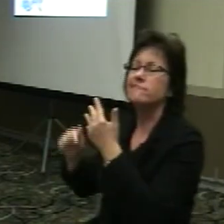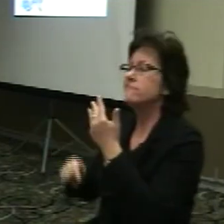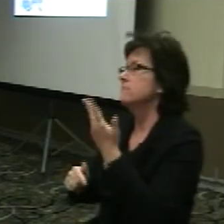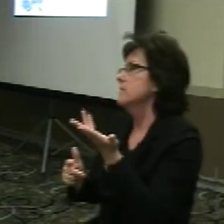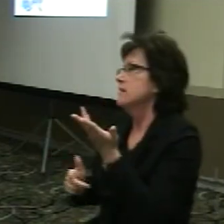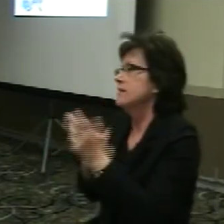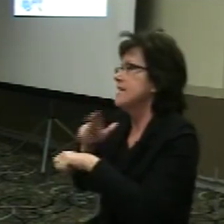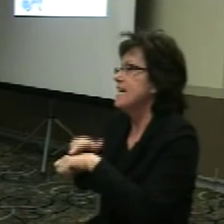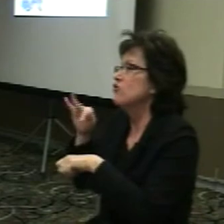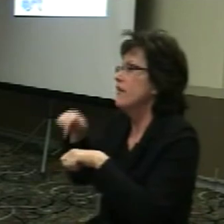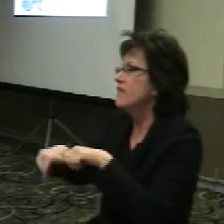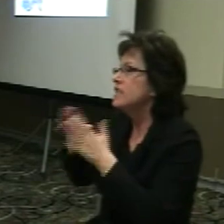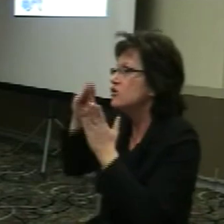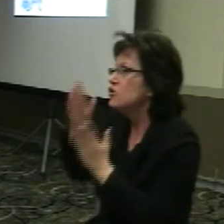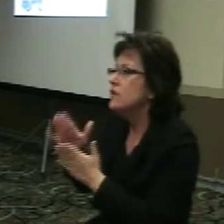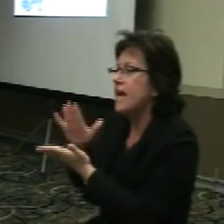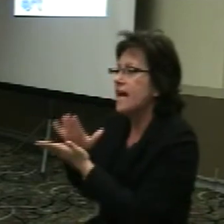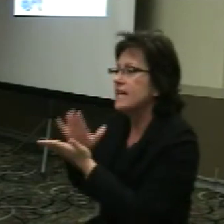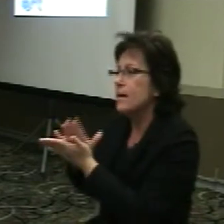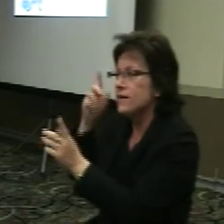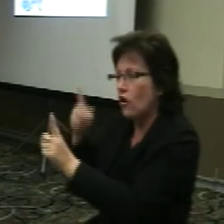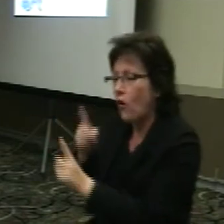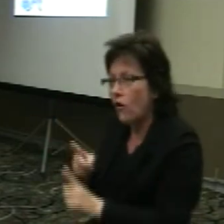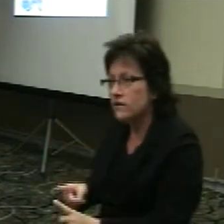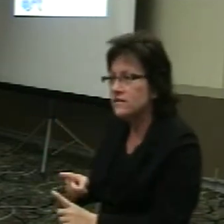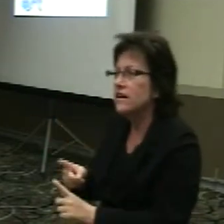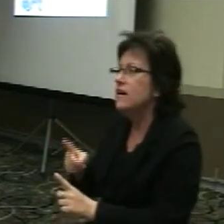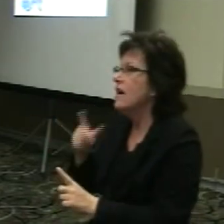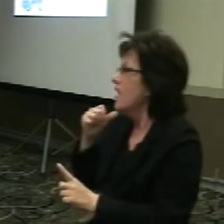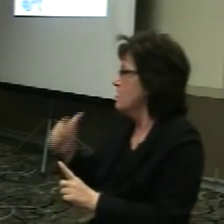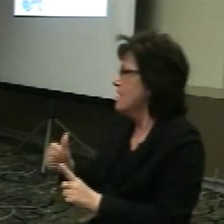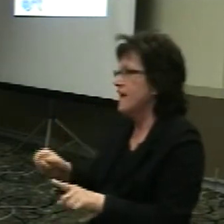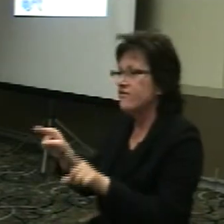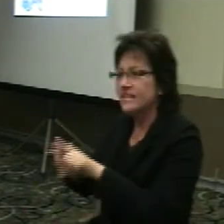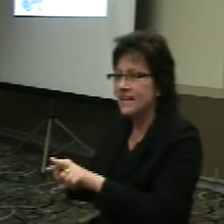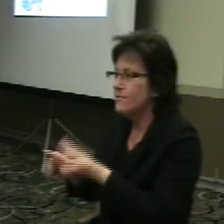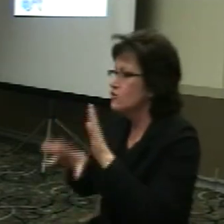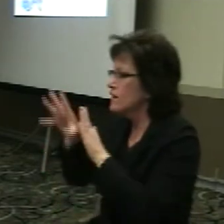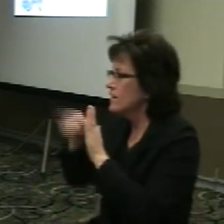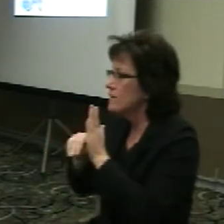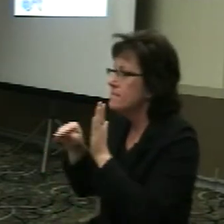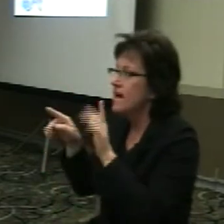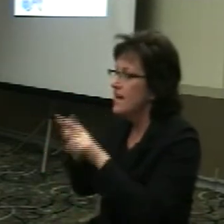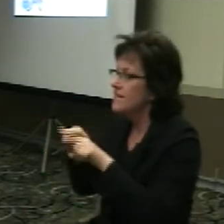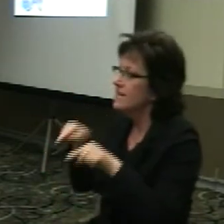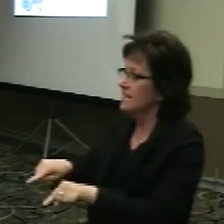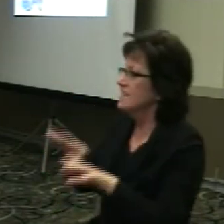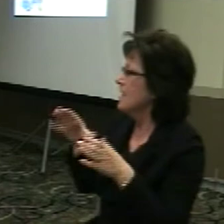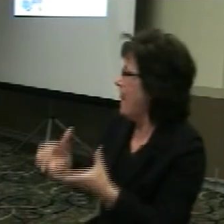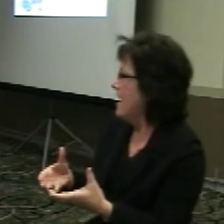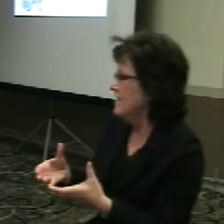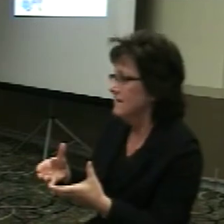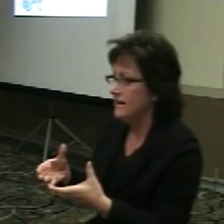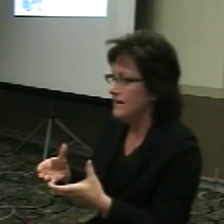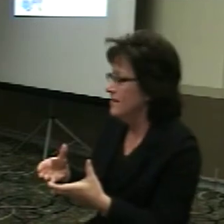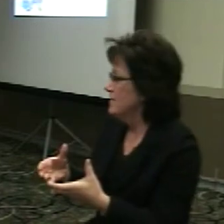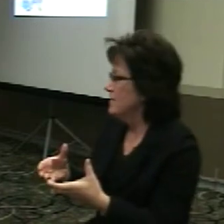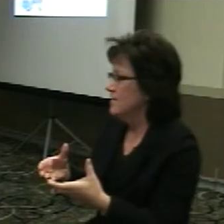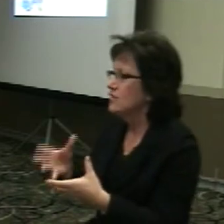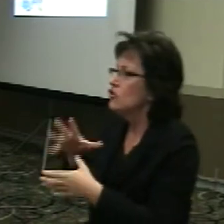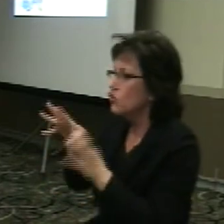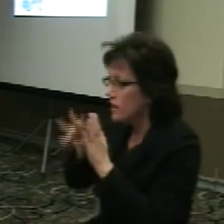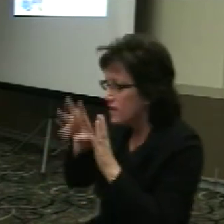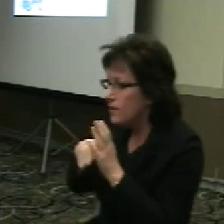the nature of this student's academic goals and objectives are not the same curriculum as this class. This is a curriculum